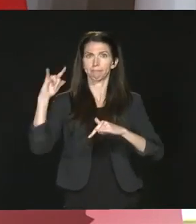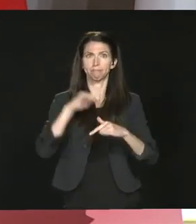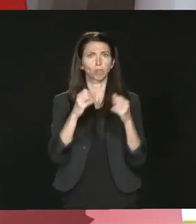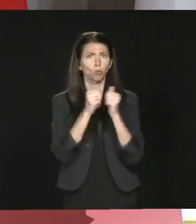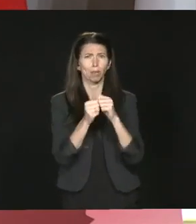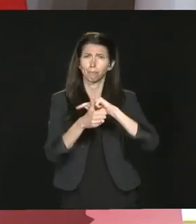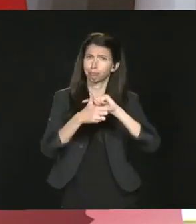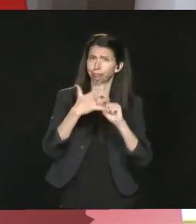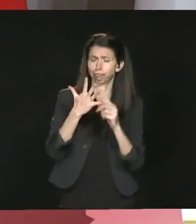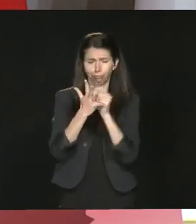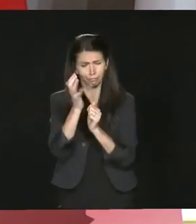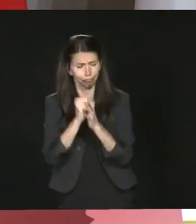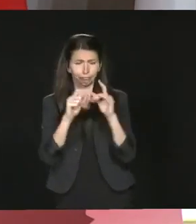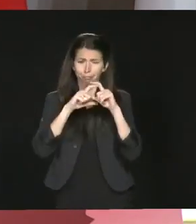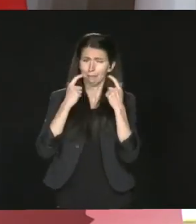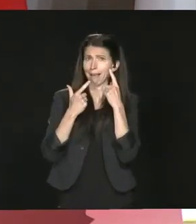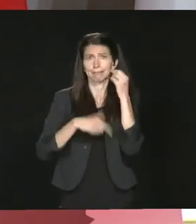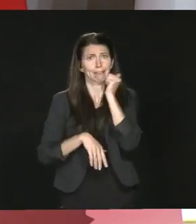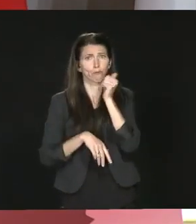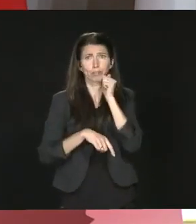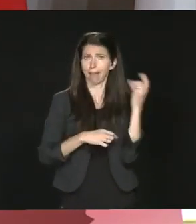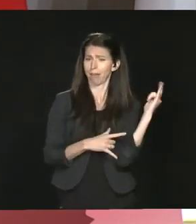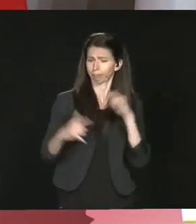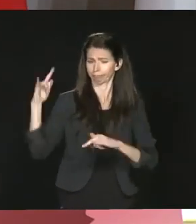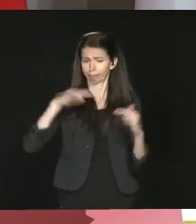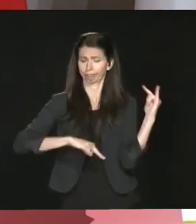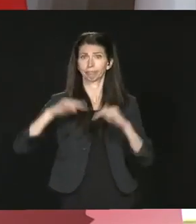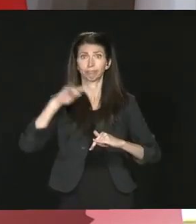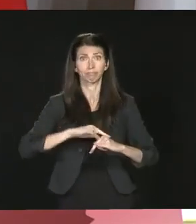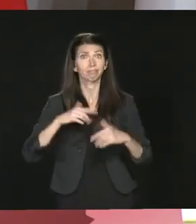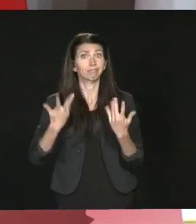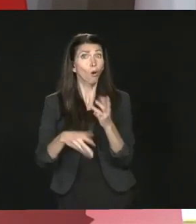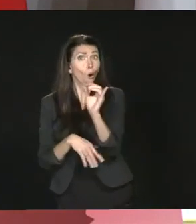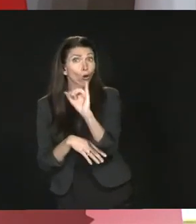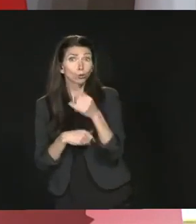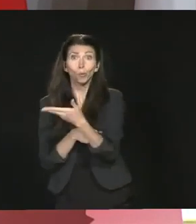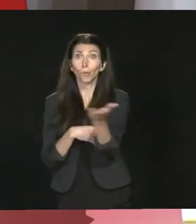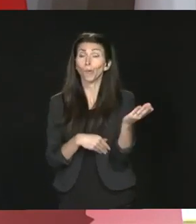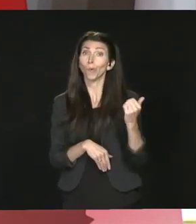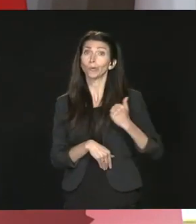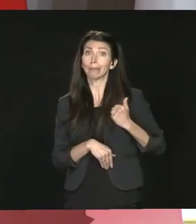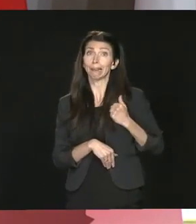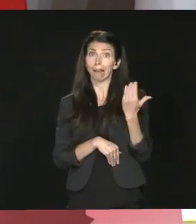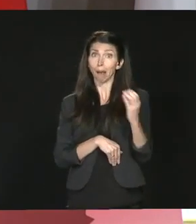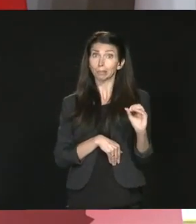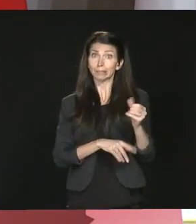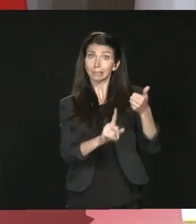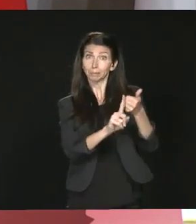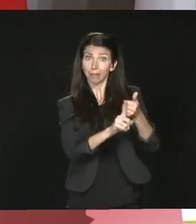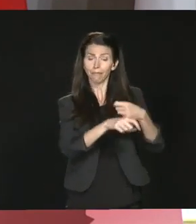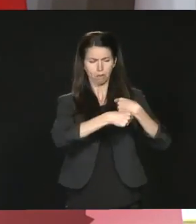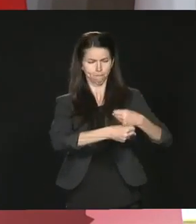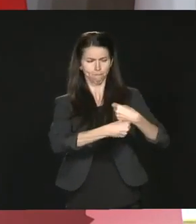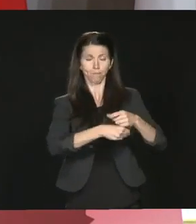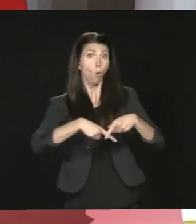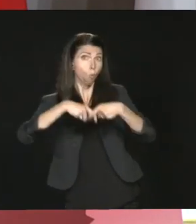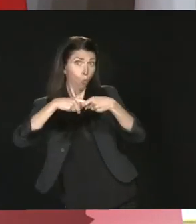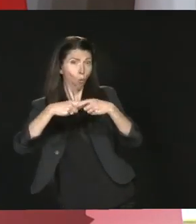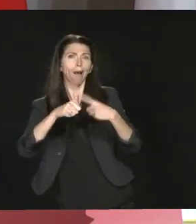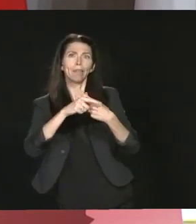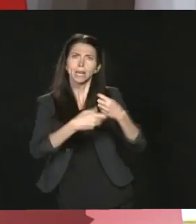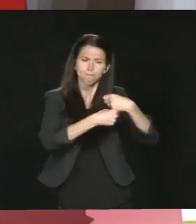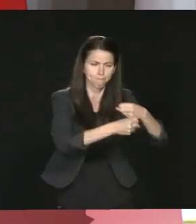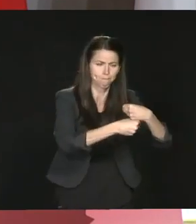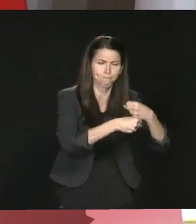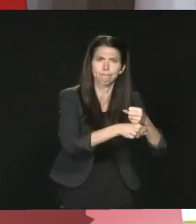have ramped up and retooled to help Canada in the fight against COVID-19. This past week, we